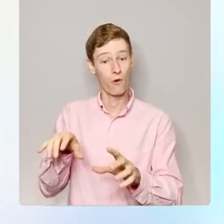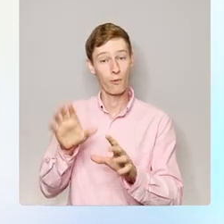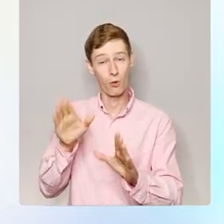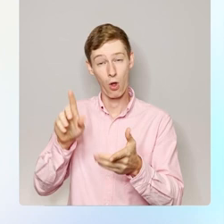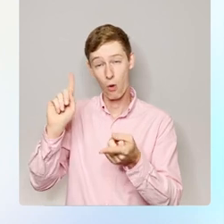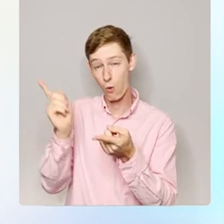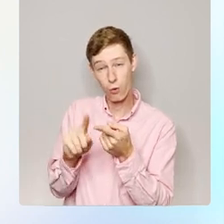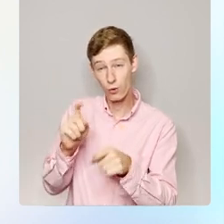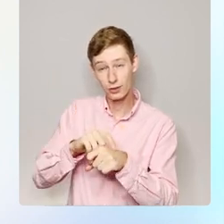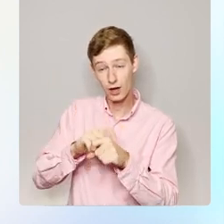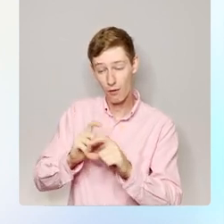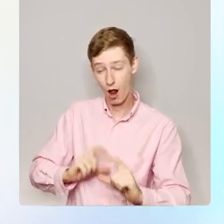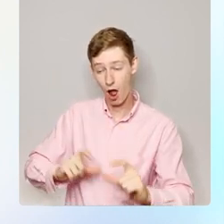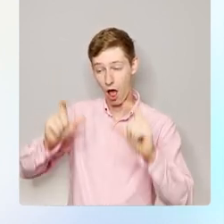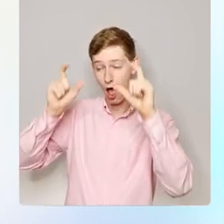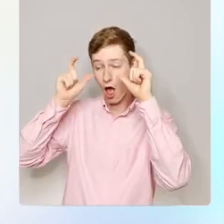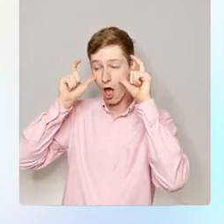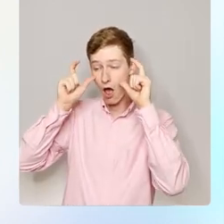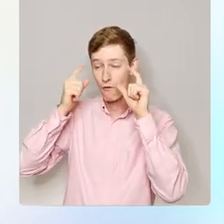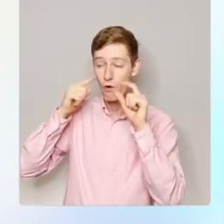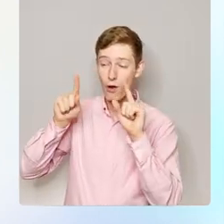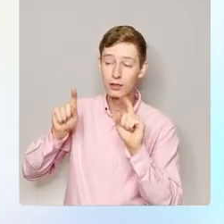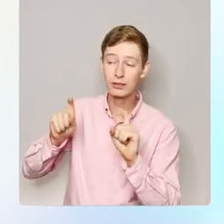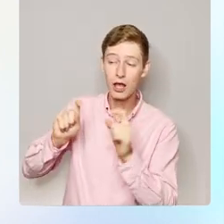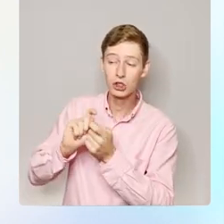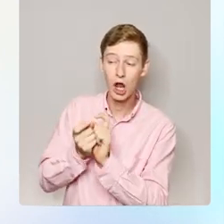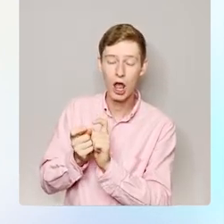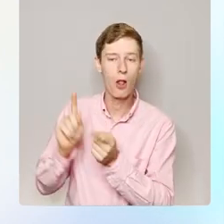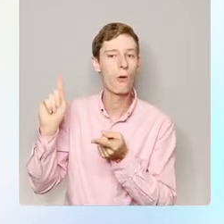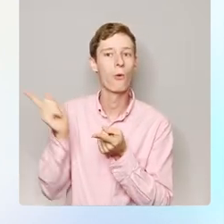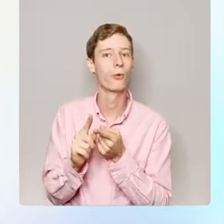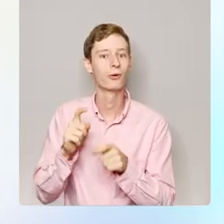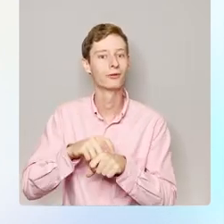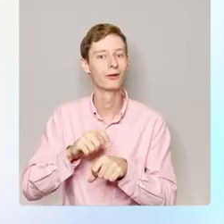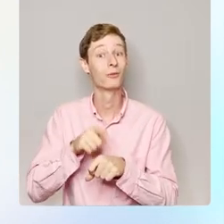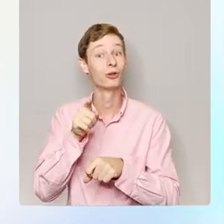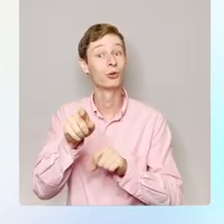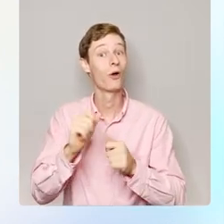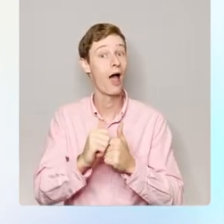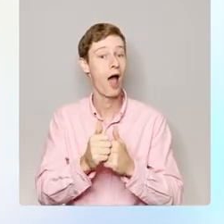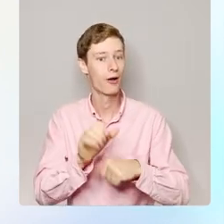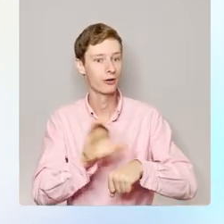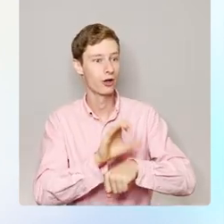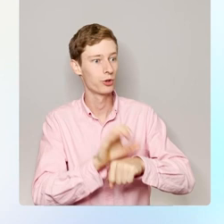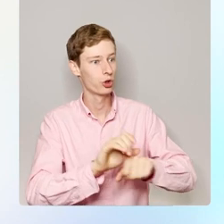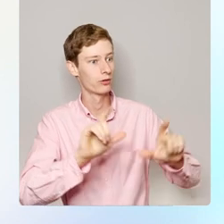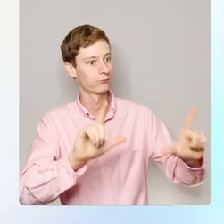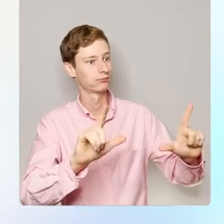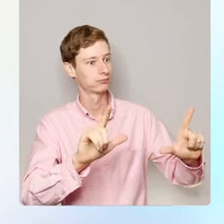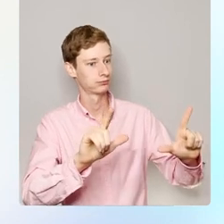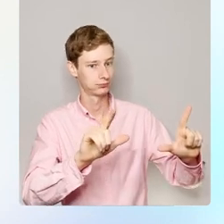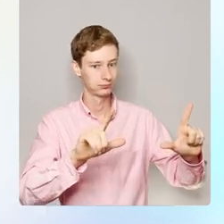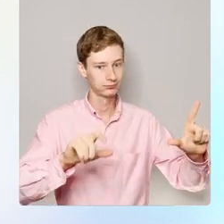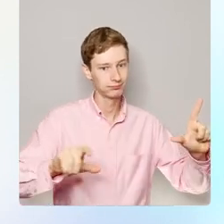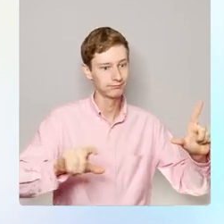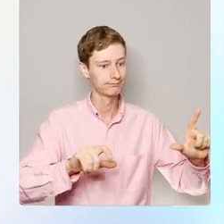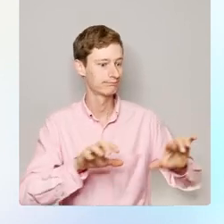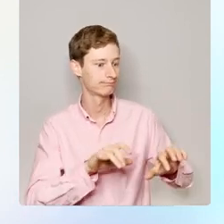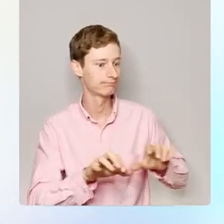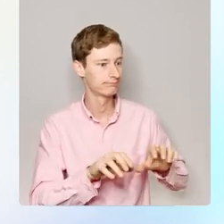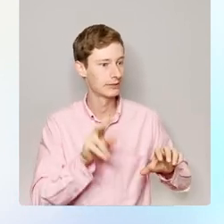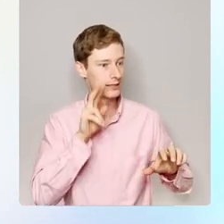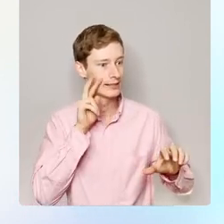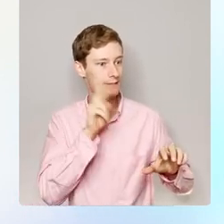put on your headset to test a change. You'll be able to control your Quest with a mouse and a keyboard and see